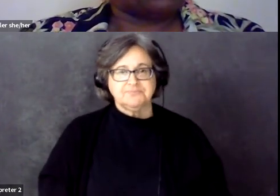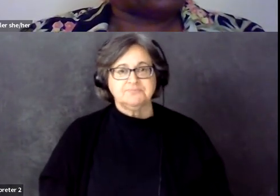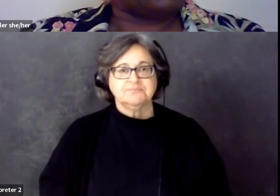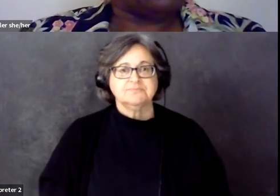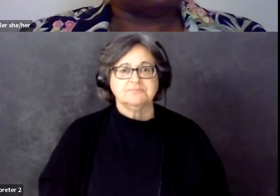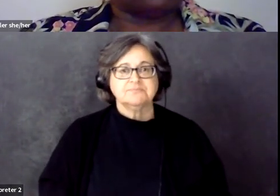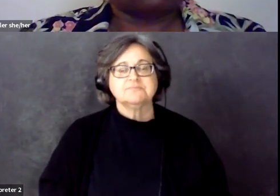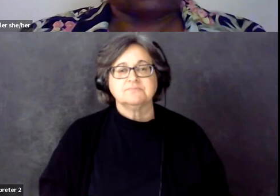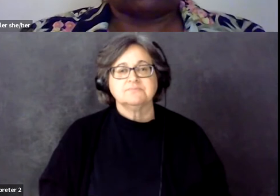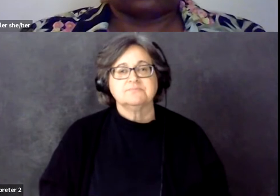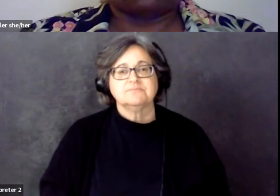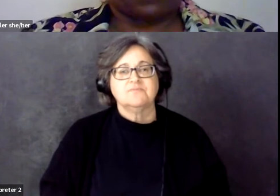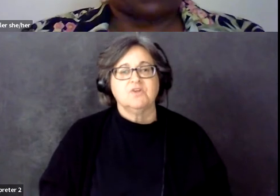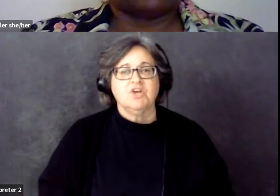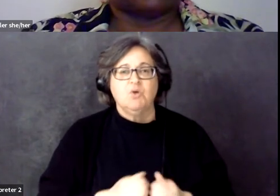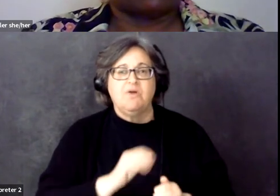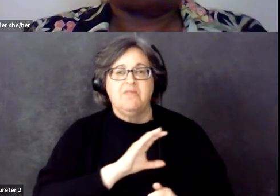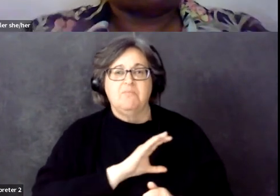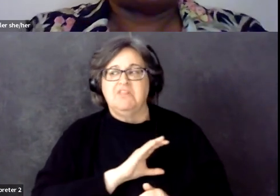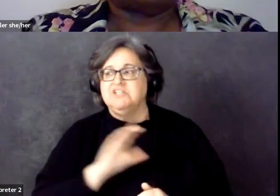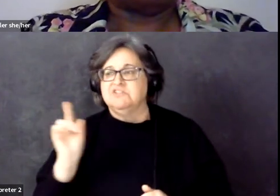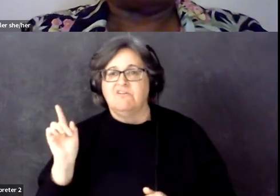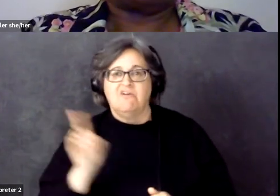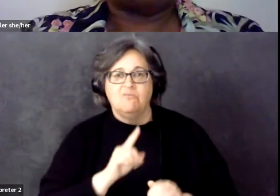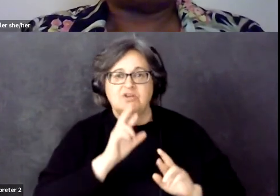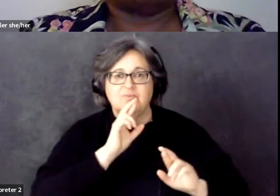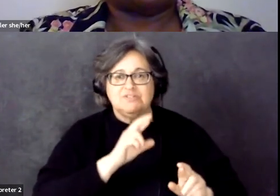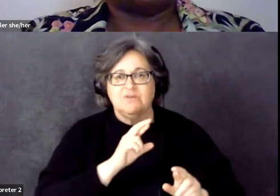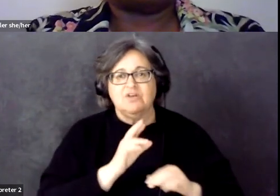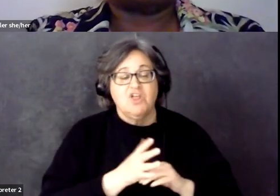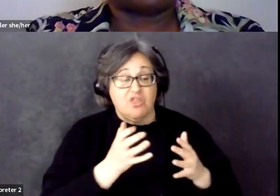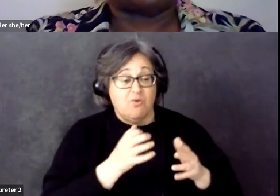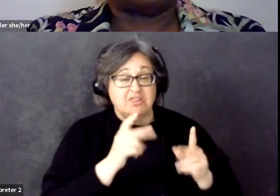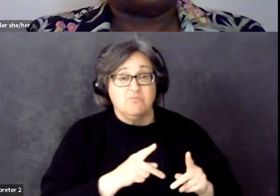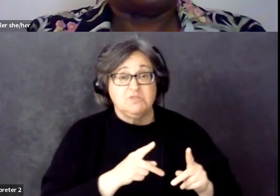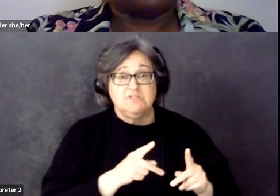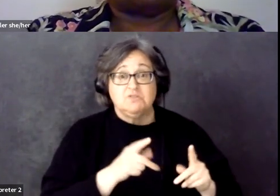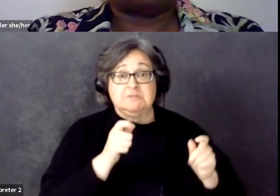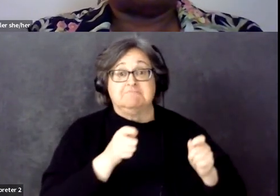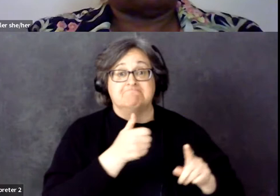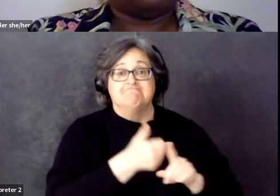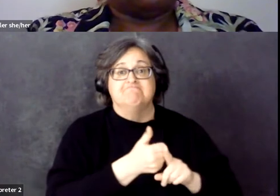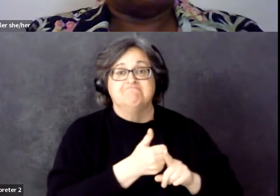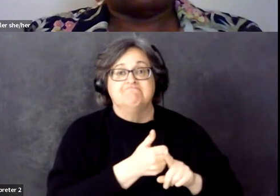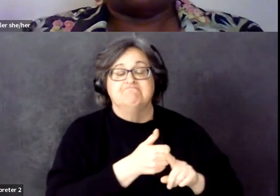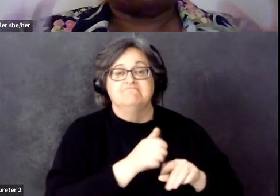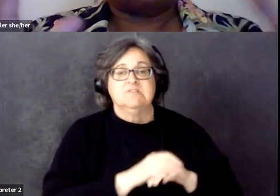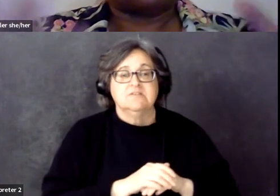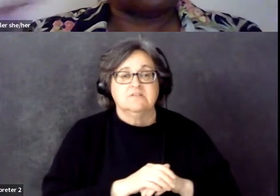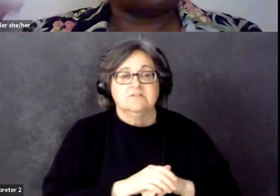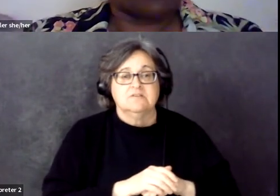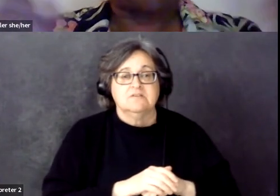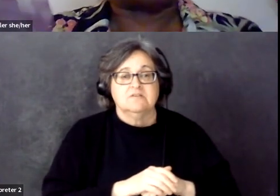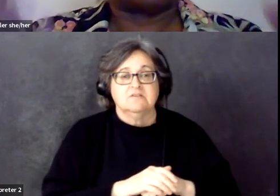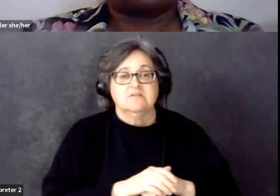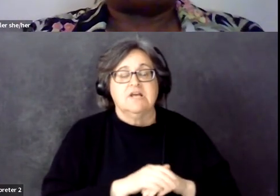and with a police response, they want the person to be contained and to,